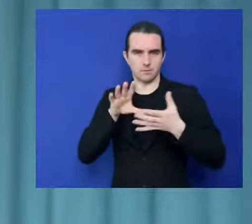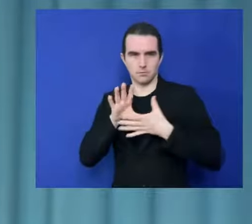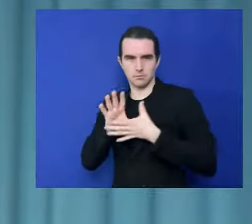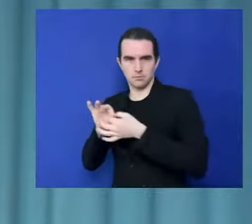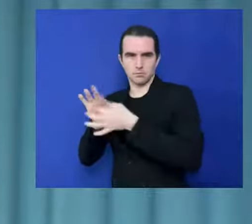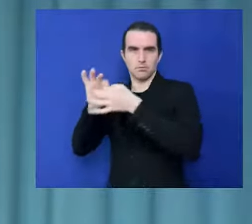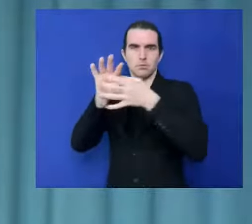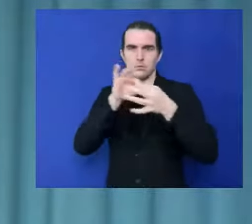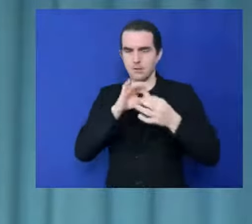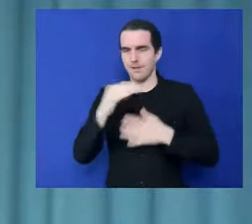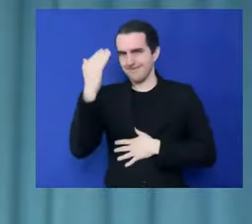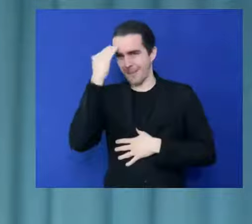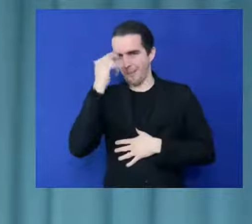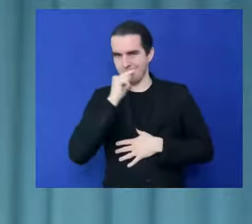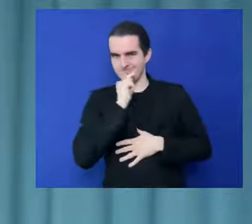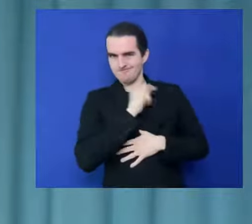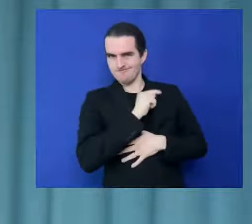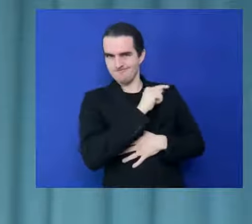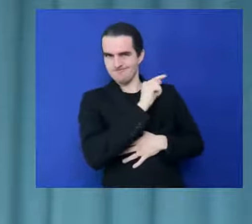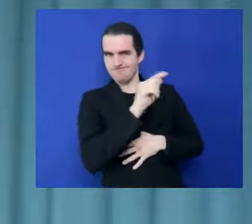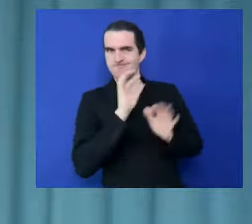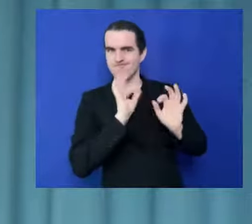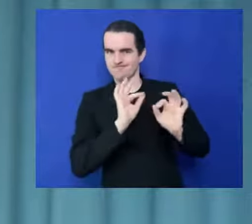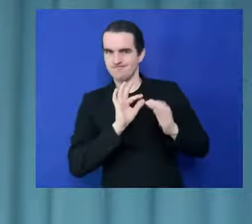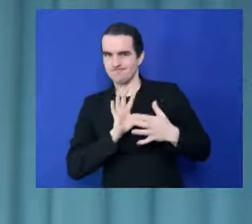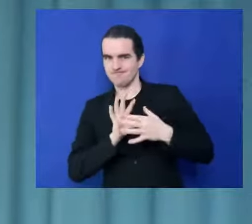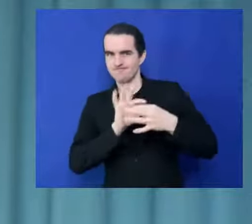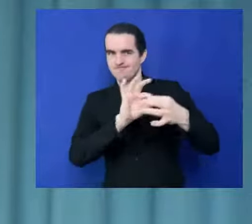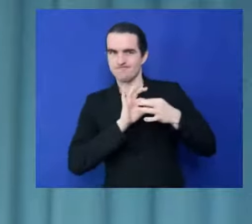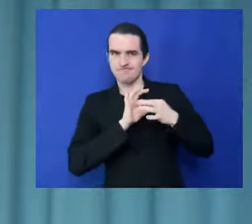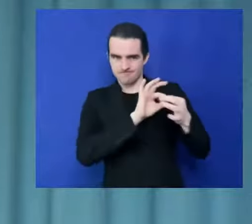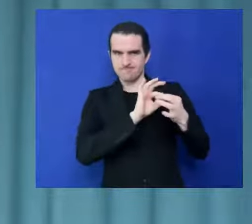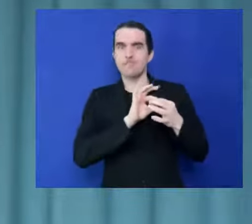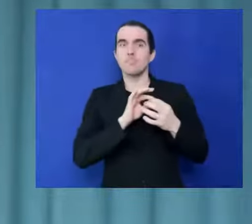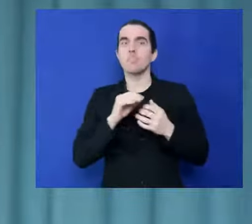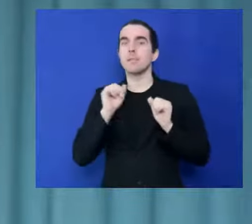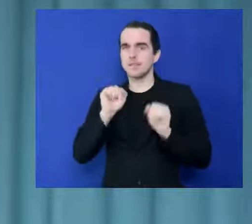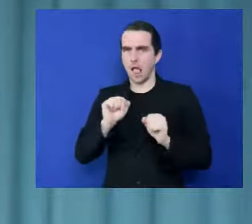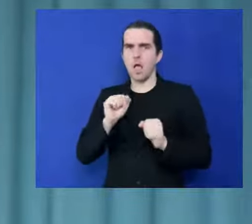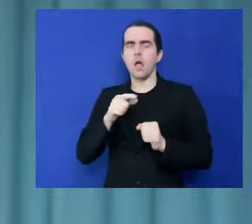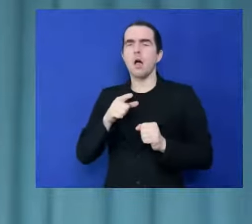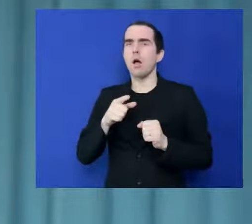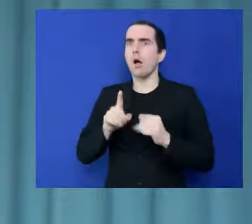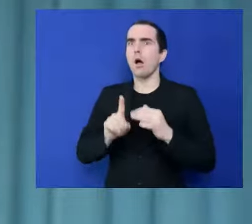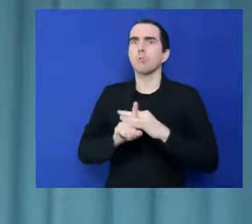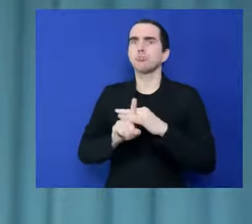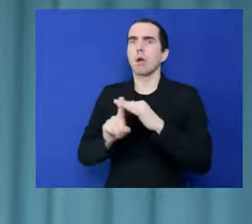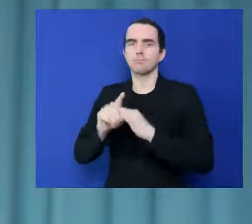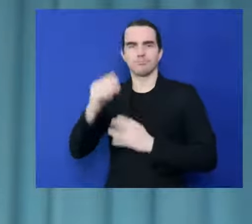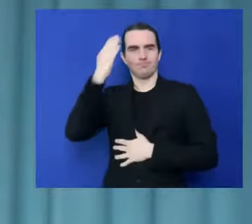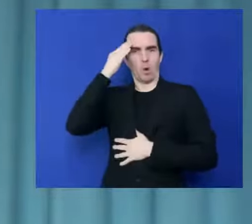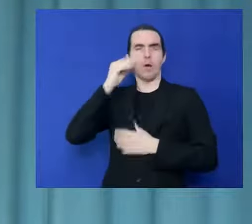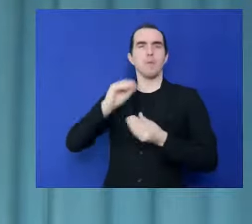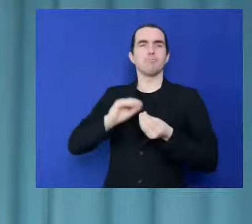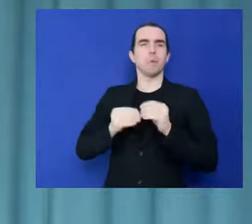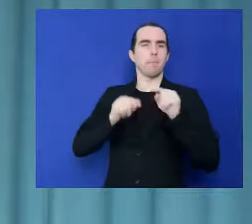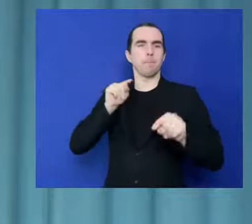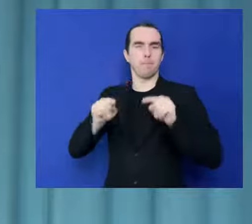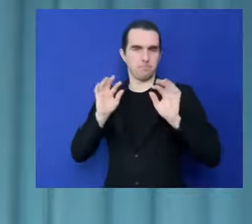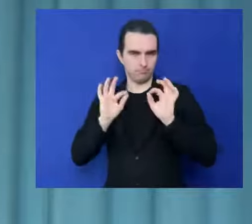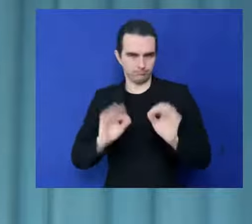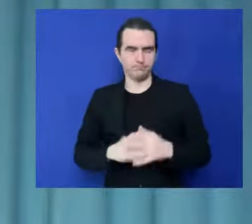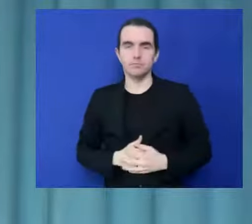and which we collect from the operators. In Germany, for example, we have roughly 4,000 live information from elevators, and we're actually